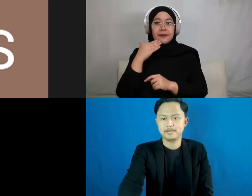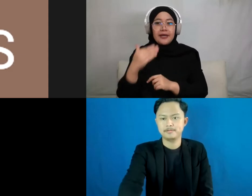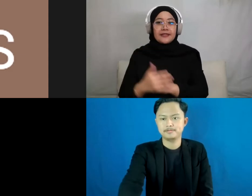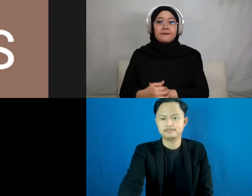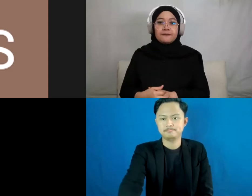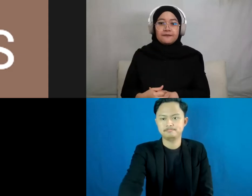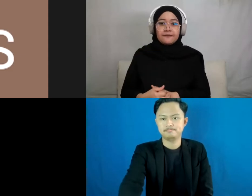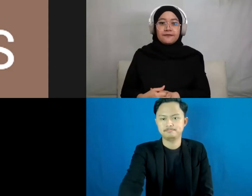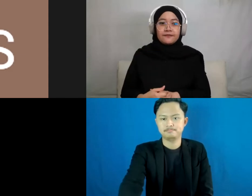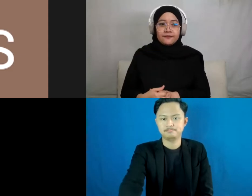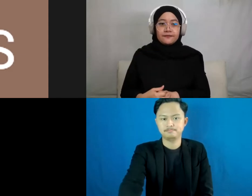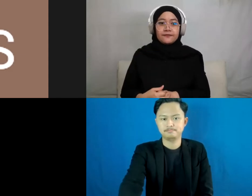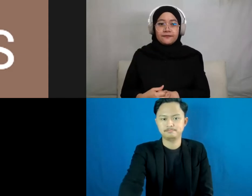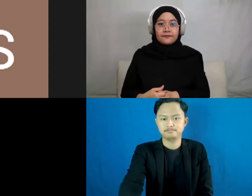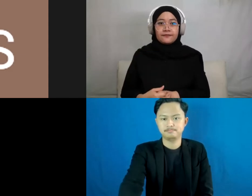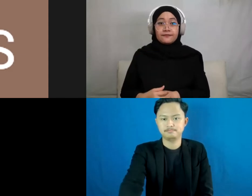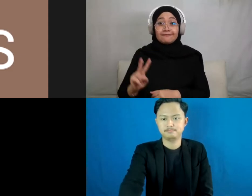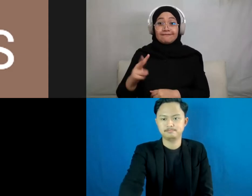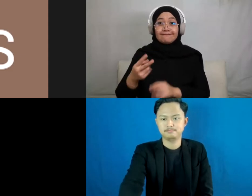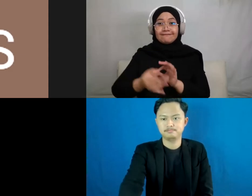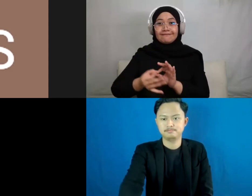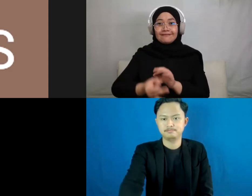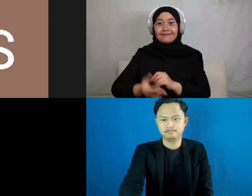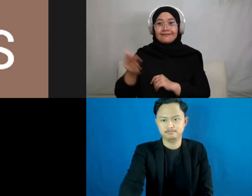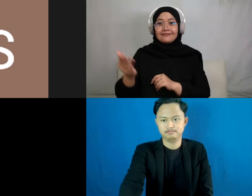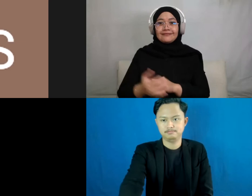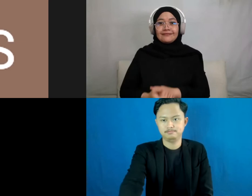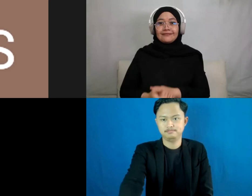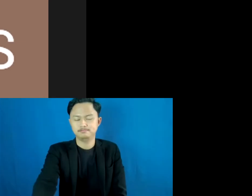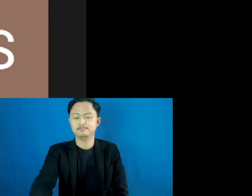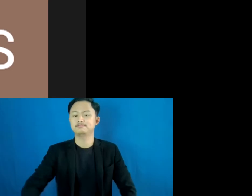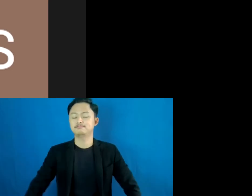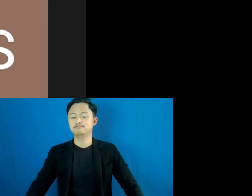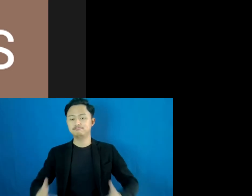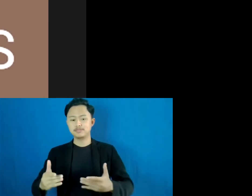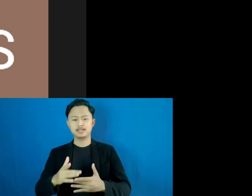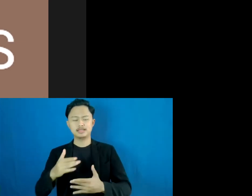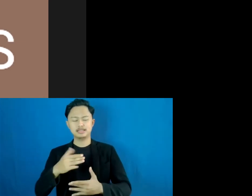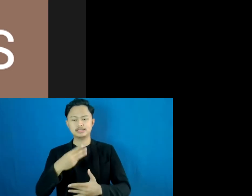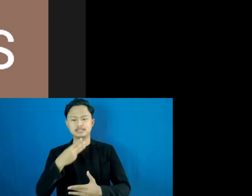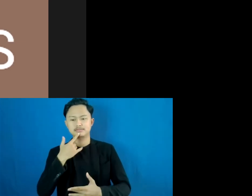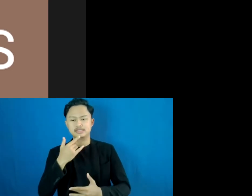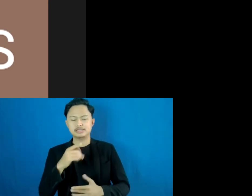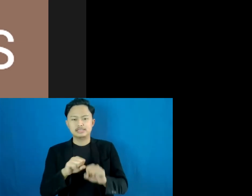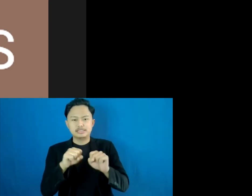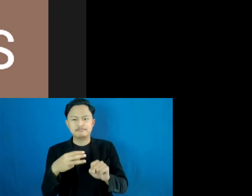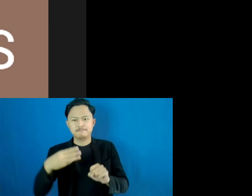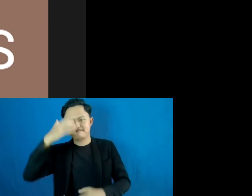of contingencies do you plan for running the e-buses in case of breakdowns